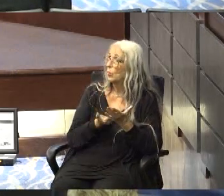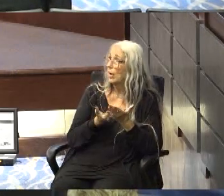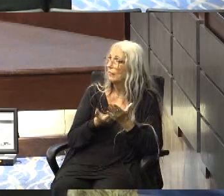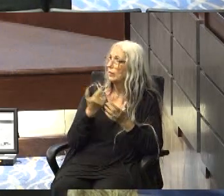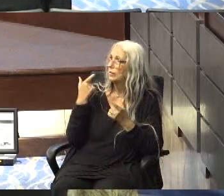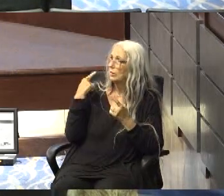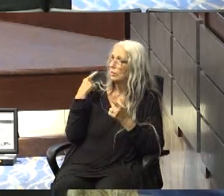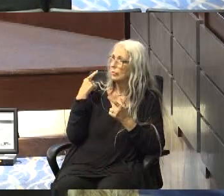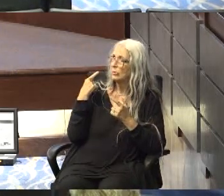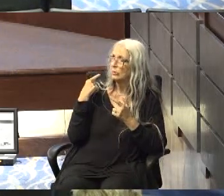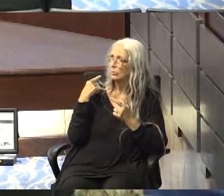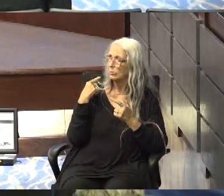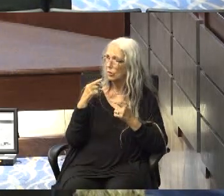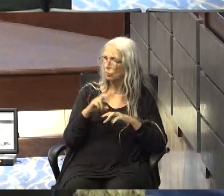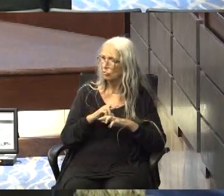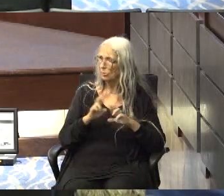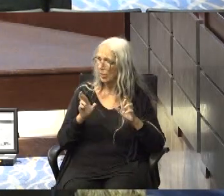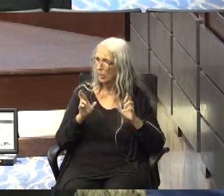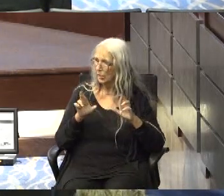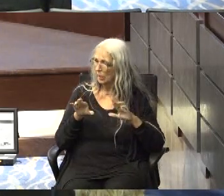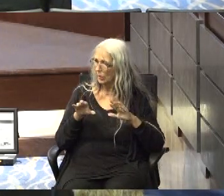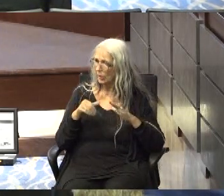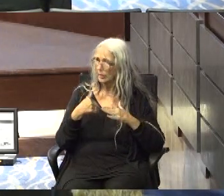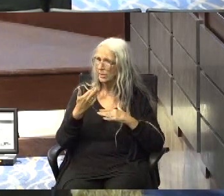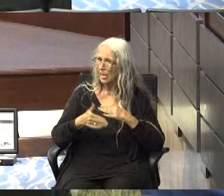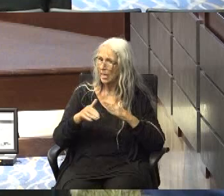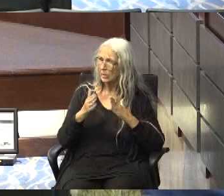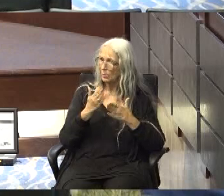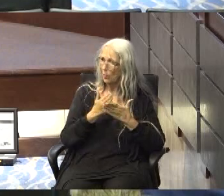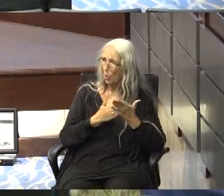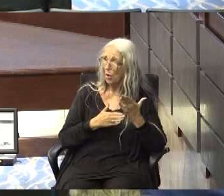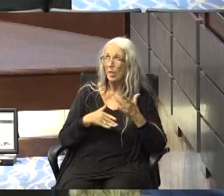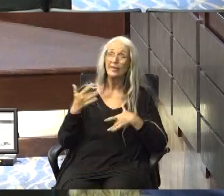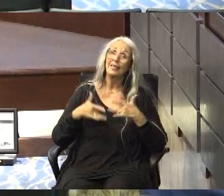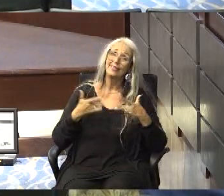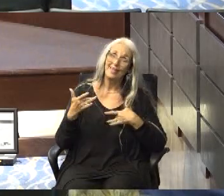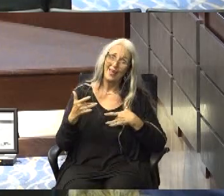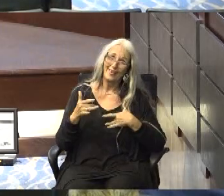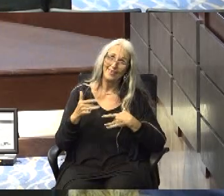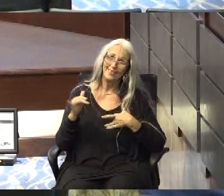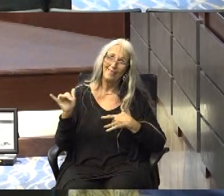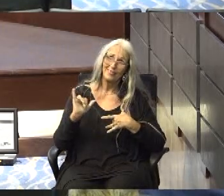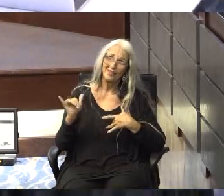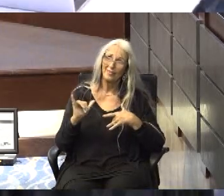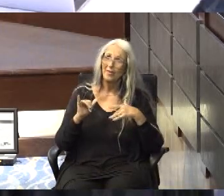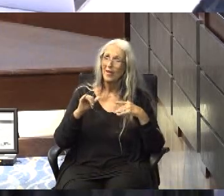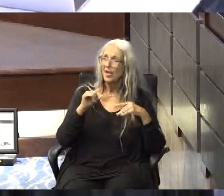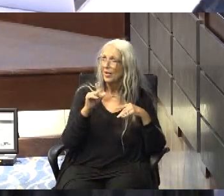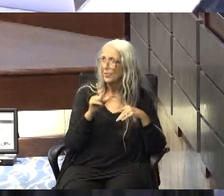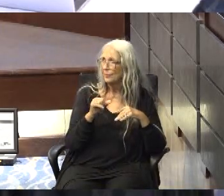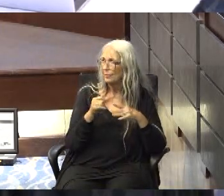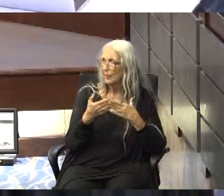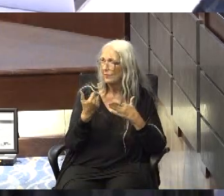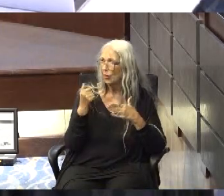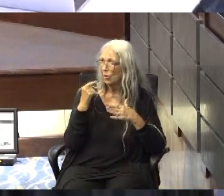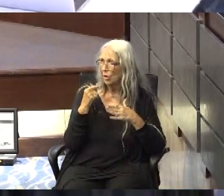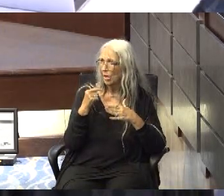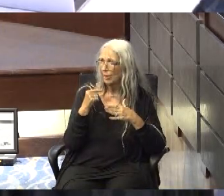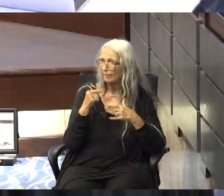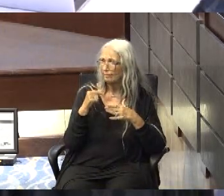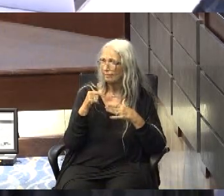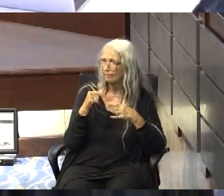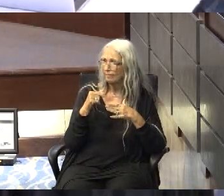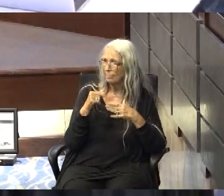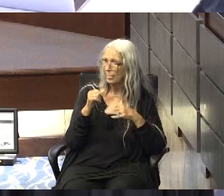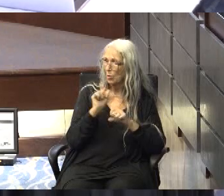Mayor, we kind of buried the lead here. This next part's just as exciting. Look forward to hearing from the team that's working on